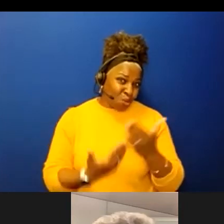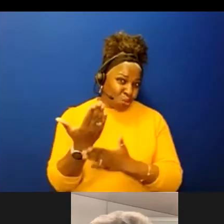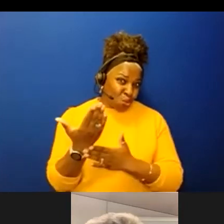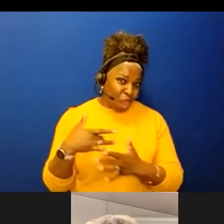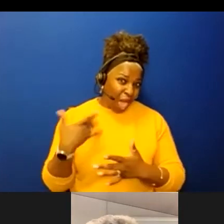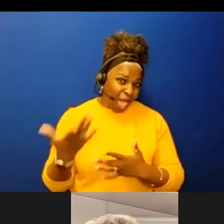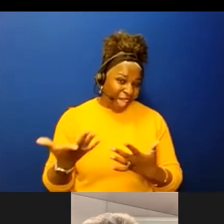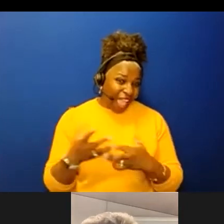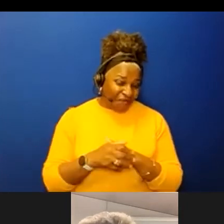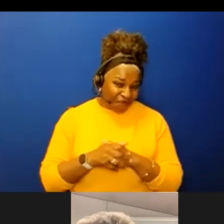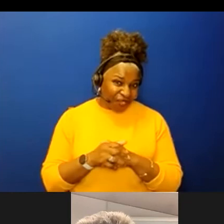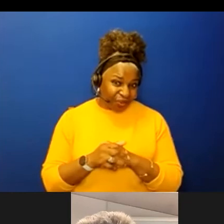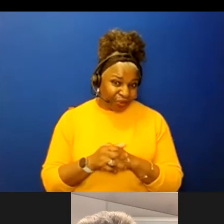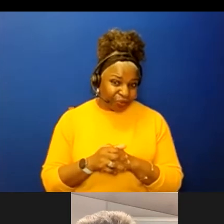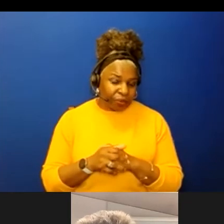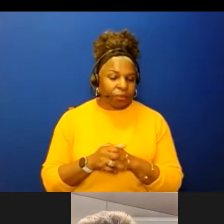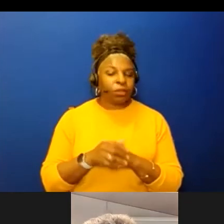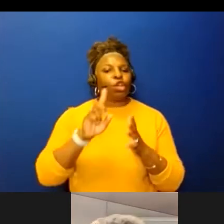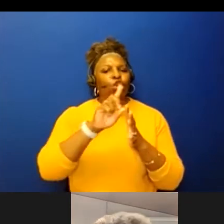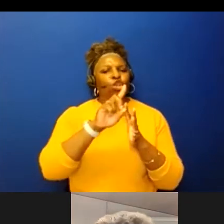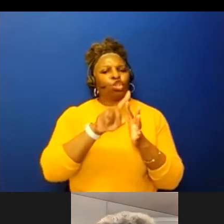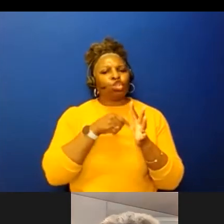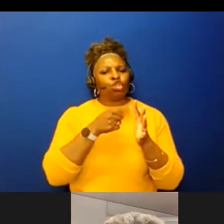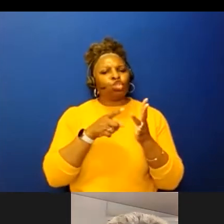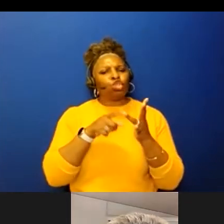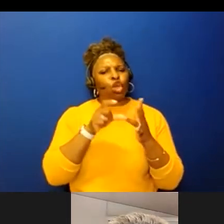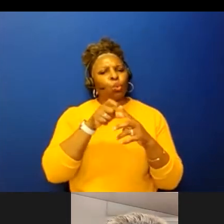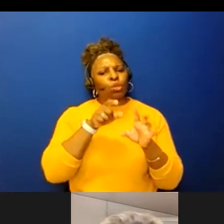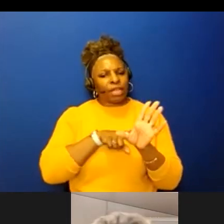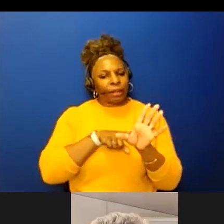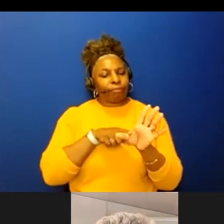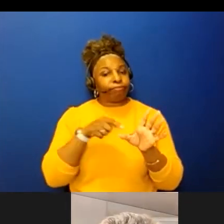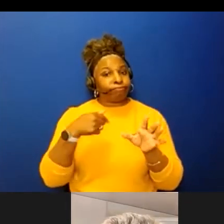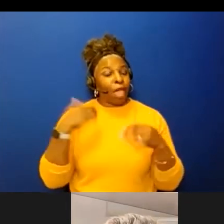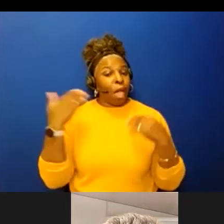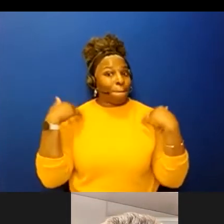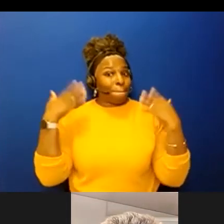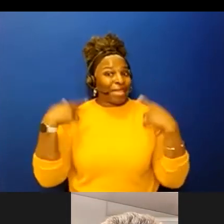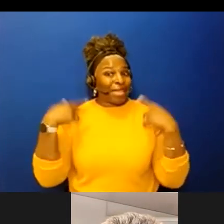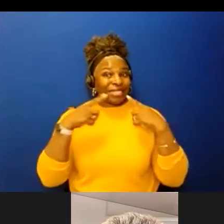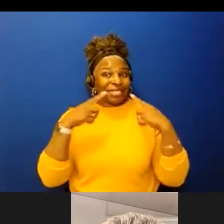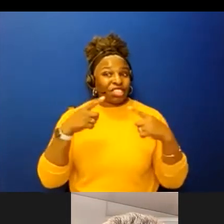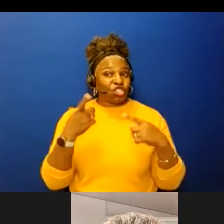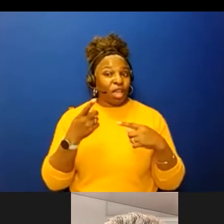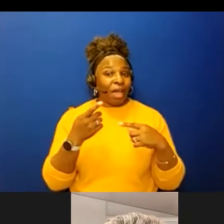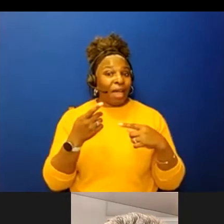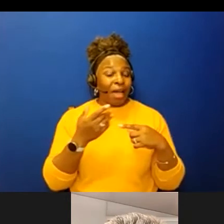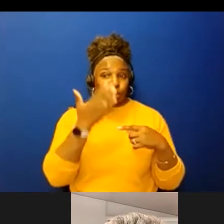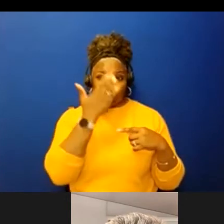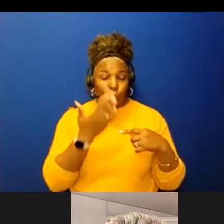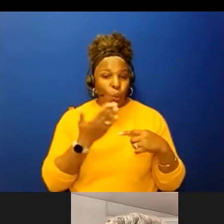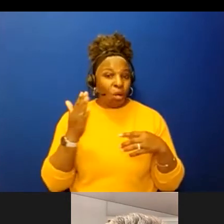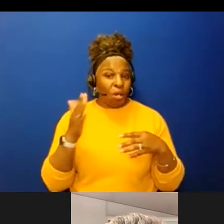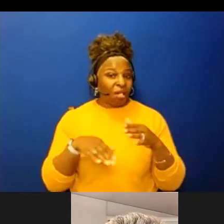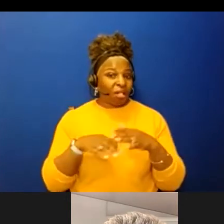I have a question here from Jodie. Emma, I am a PE teacher in an all-girls school. Do you have any suggestions for motivating